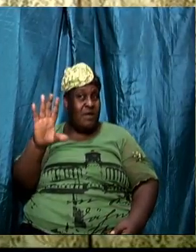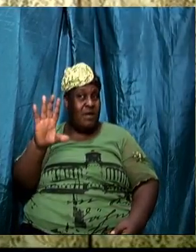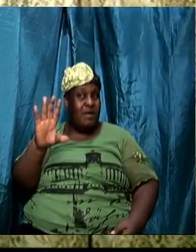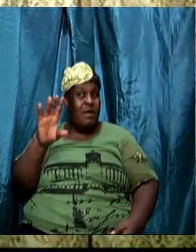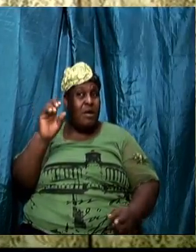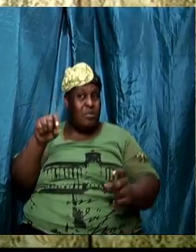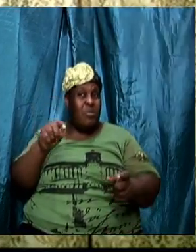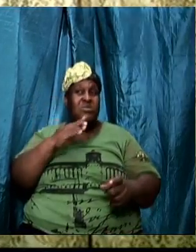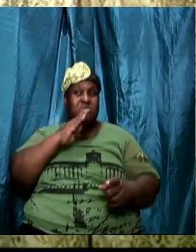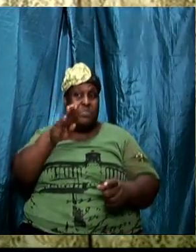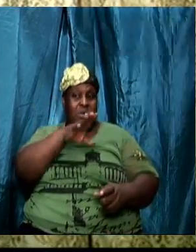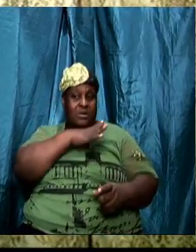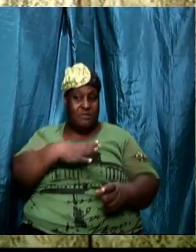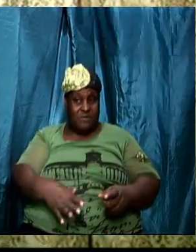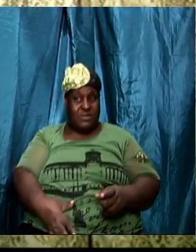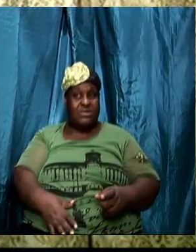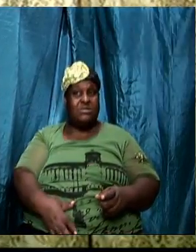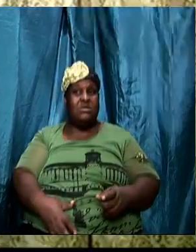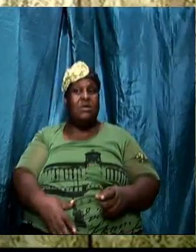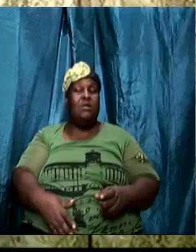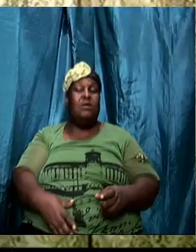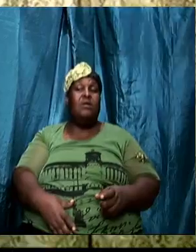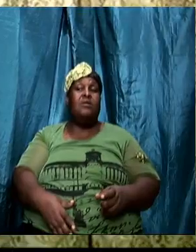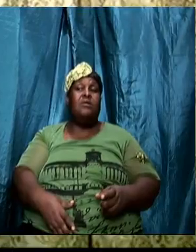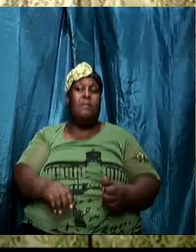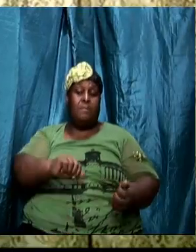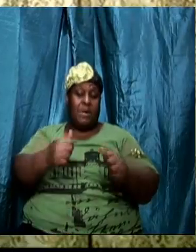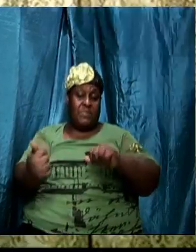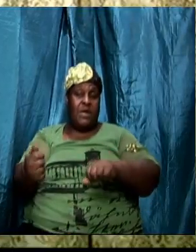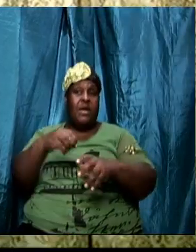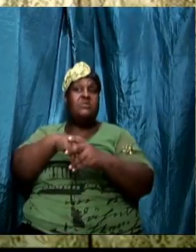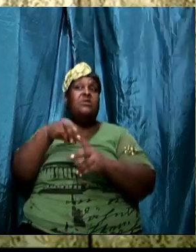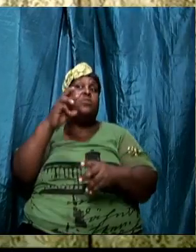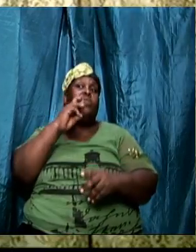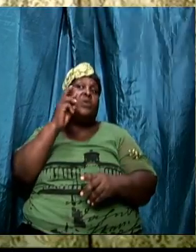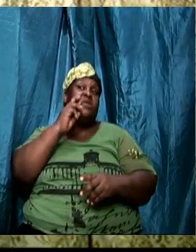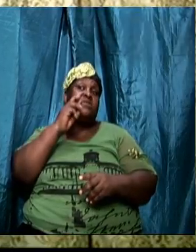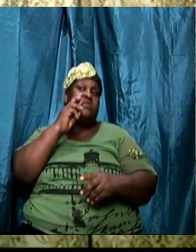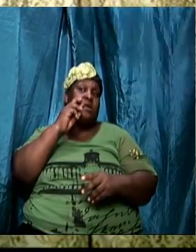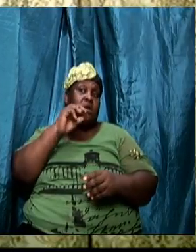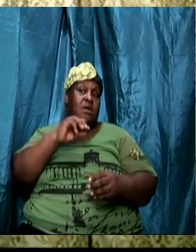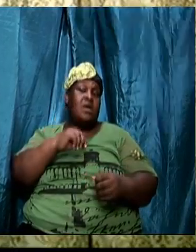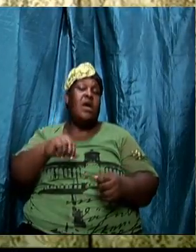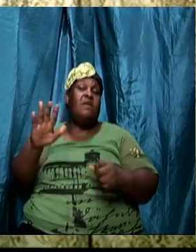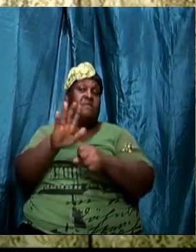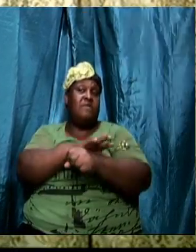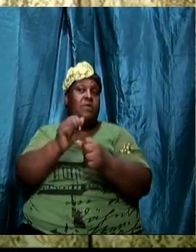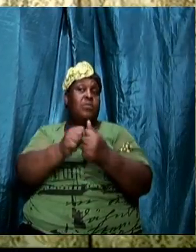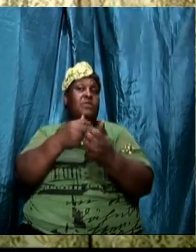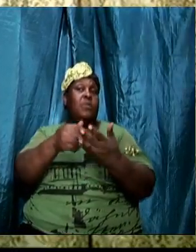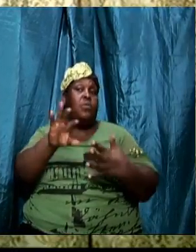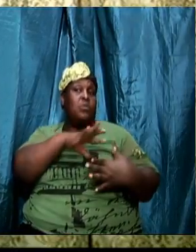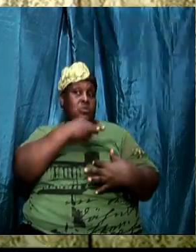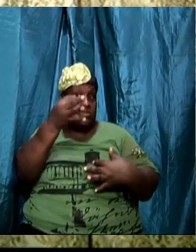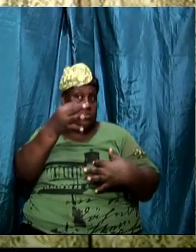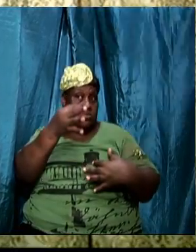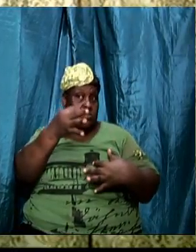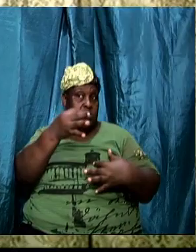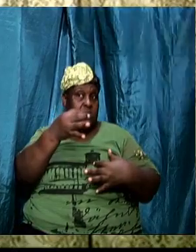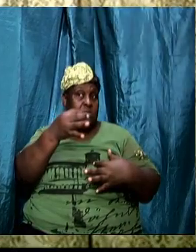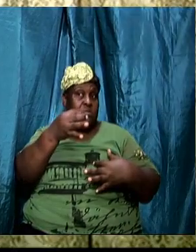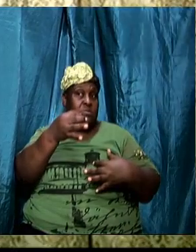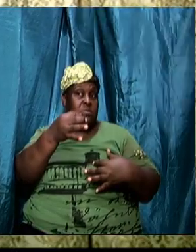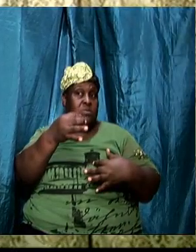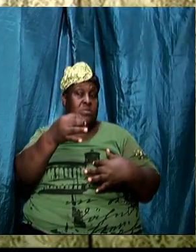again. You must be born of water and the Spirit, signifying baptism, signifying the receiving of the Spirit